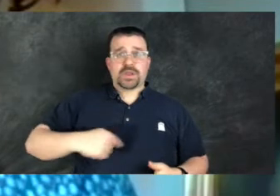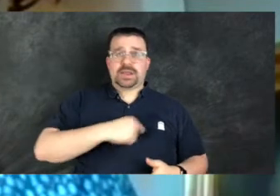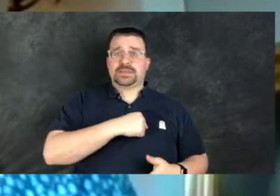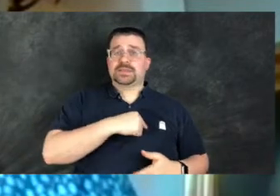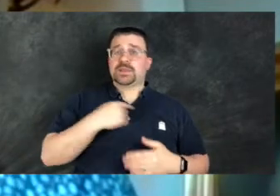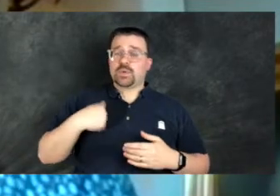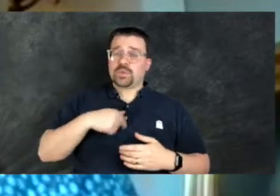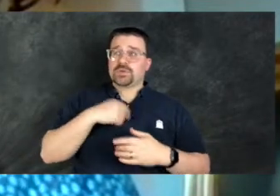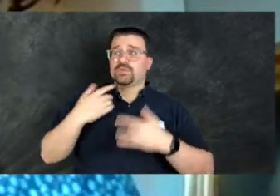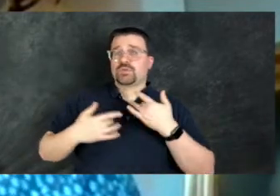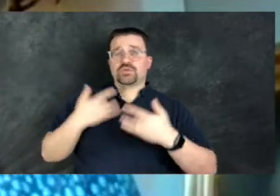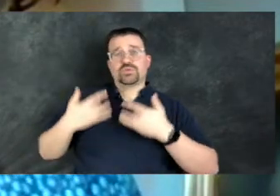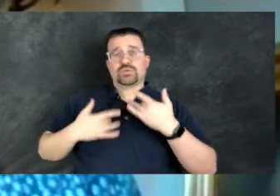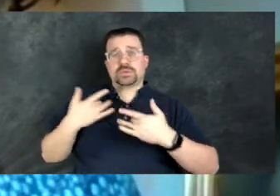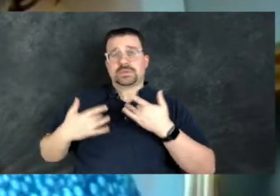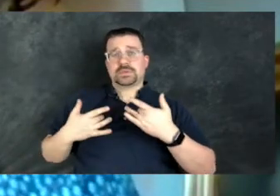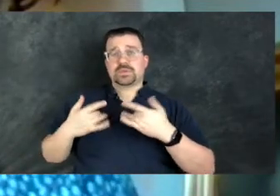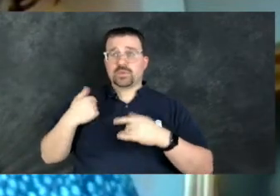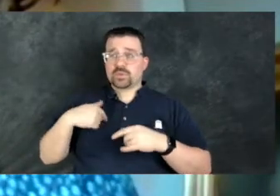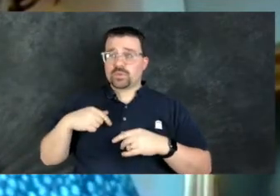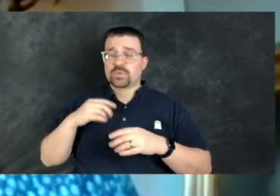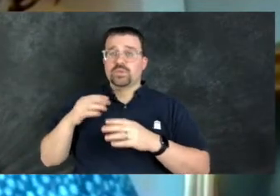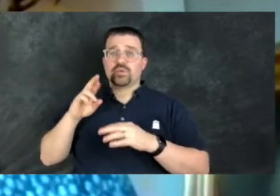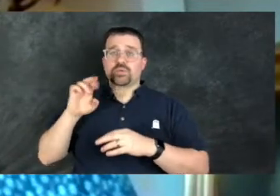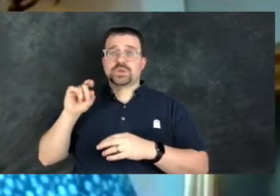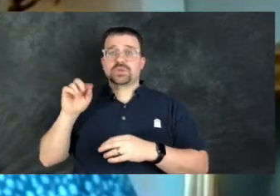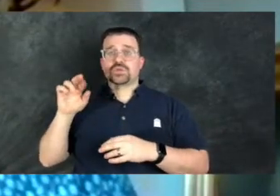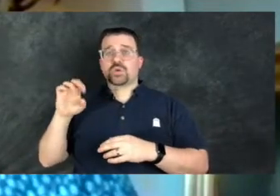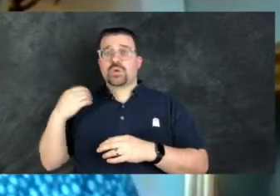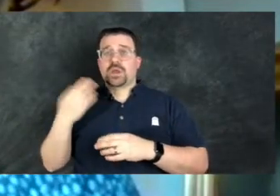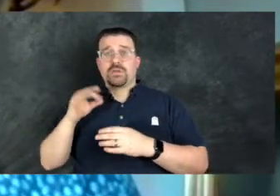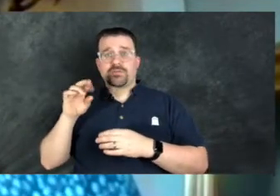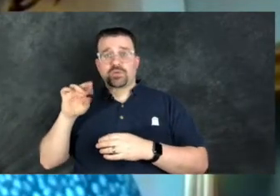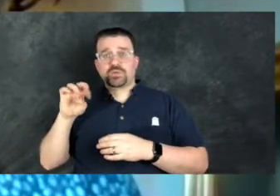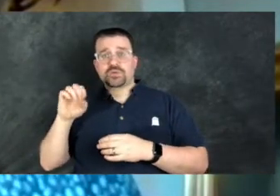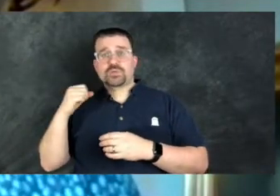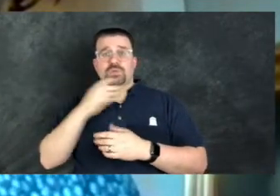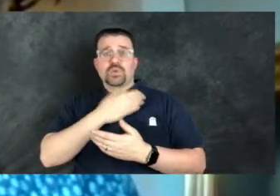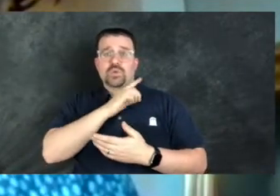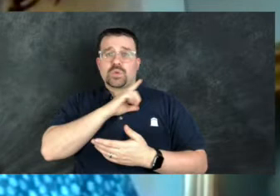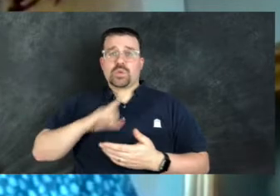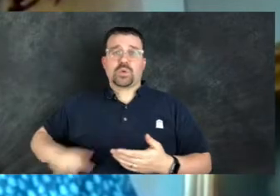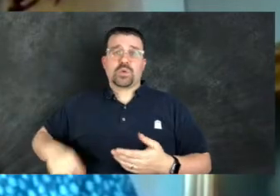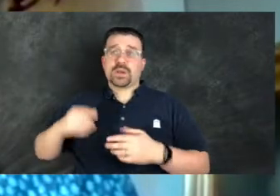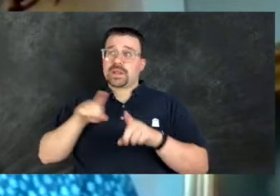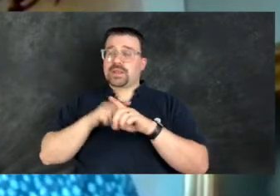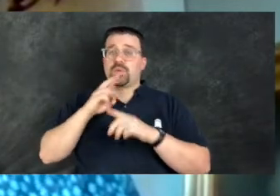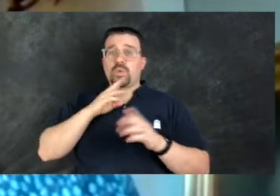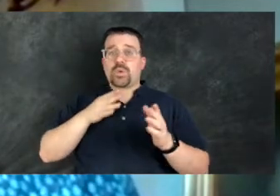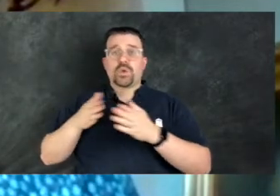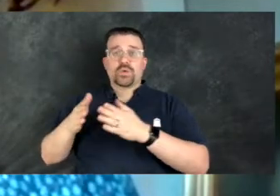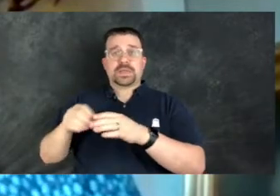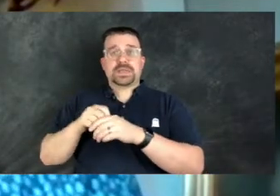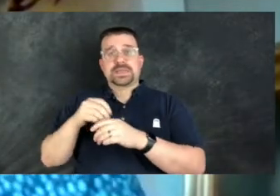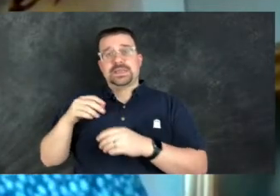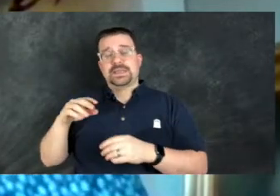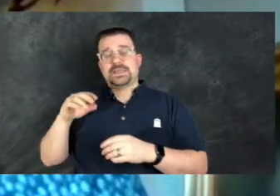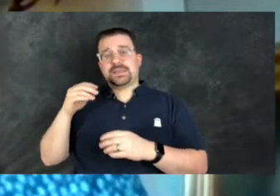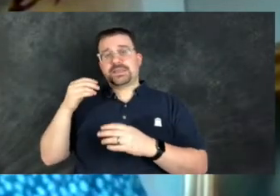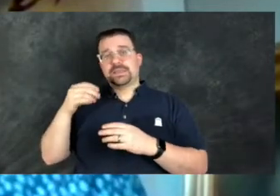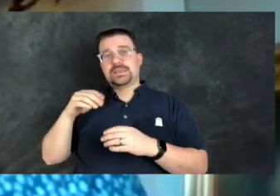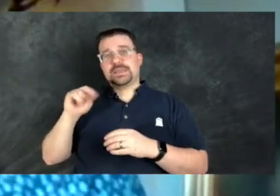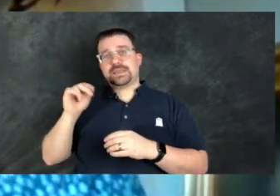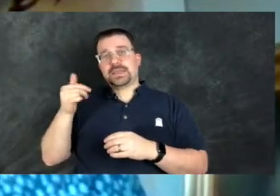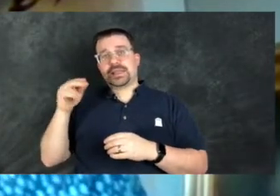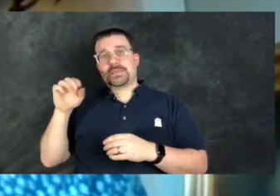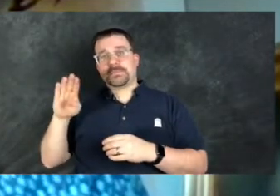we rejoiced. Restore our fortunes, O Lord, like the watercourses in the Negev.